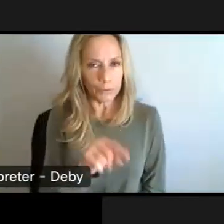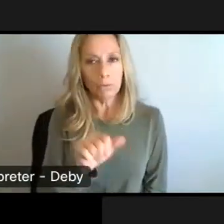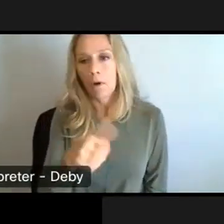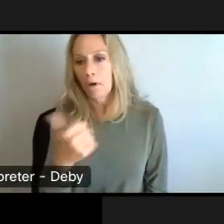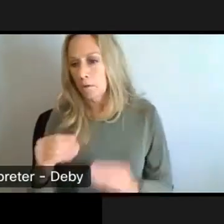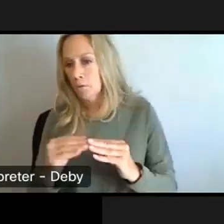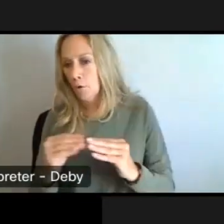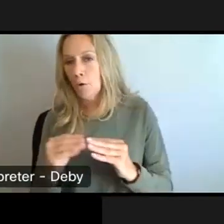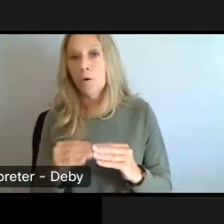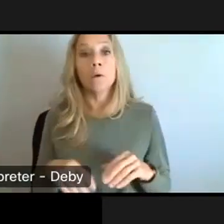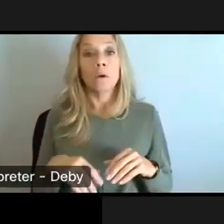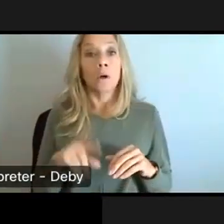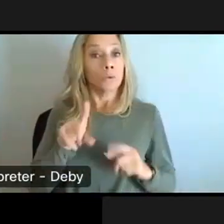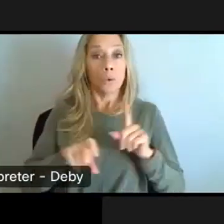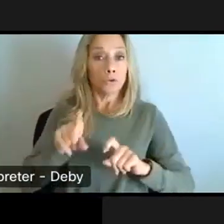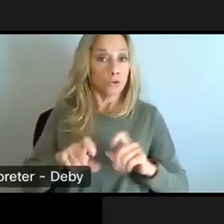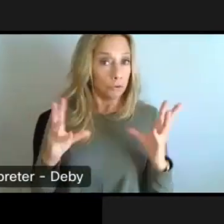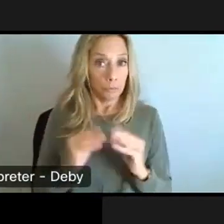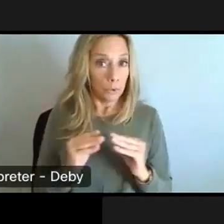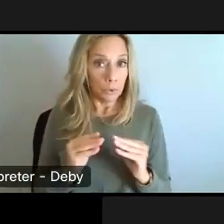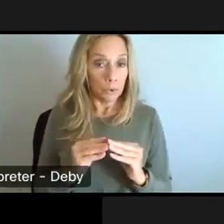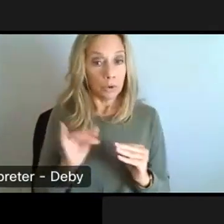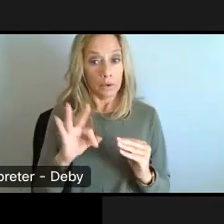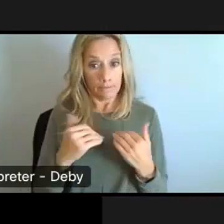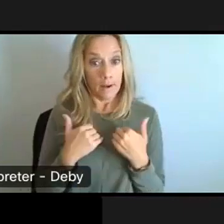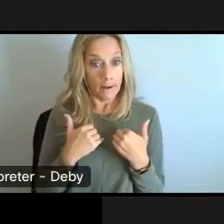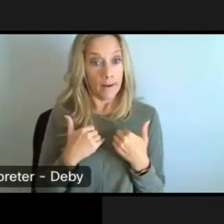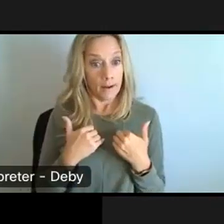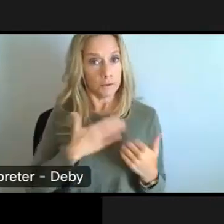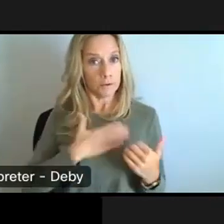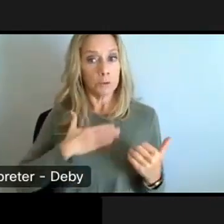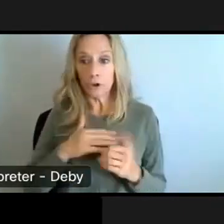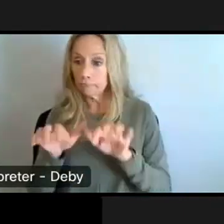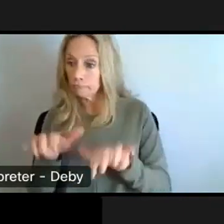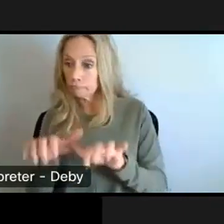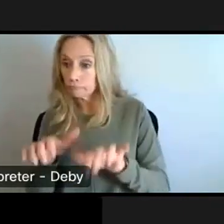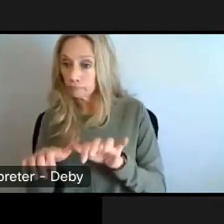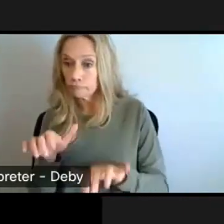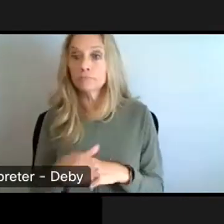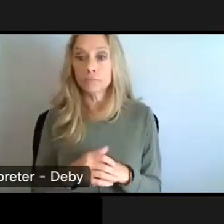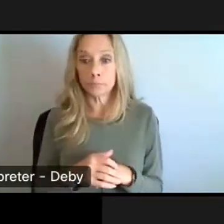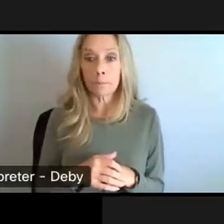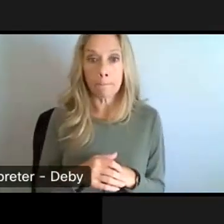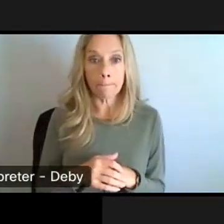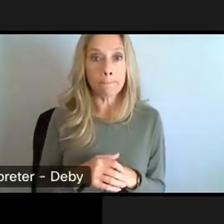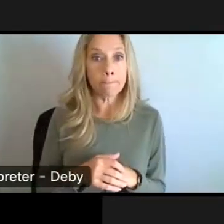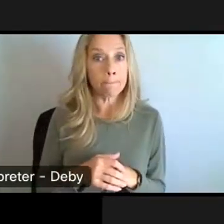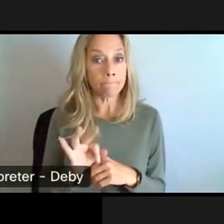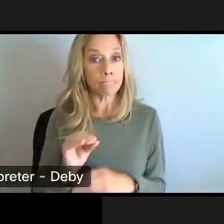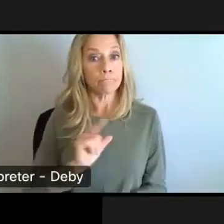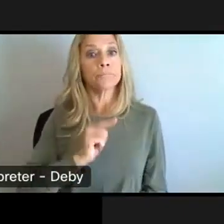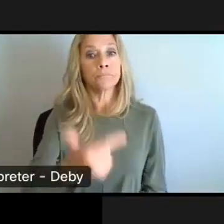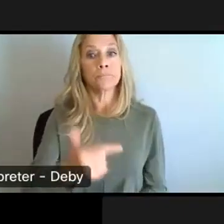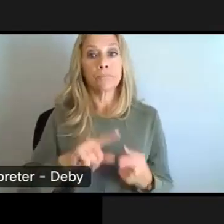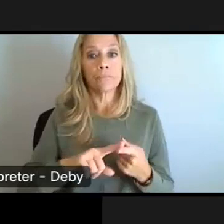I don't see any more questions at this time. If you have any more questions, please post them. Otherwise, I will turn it back over